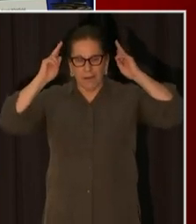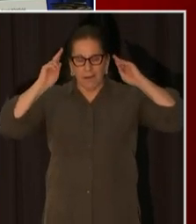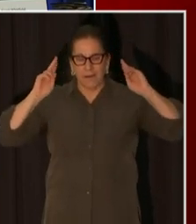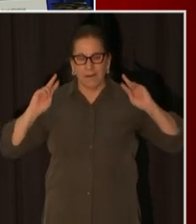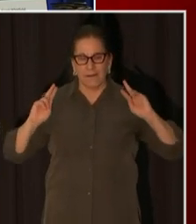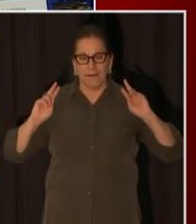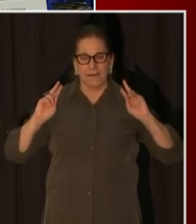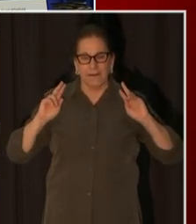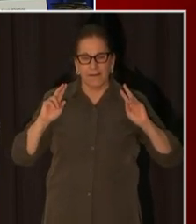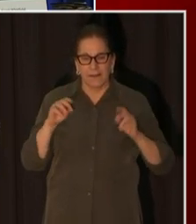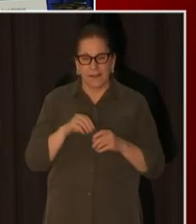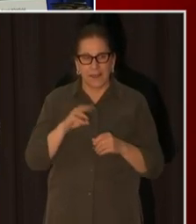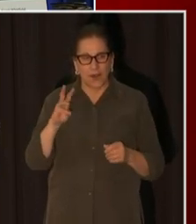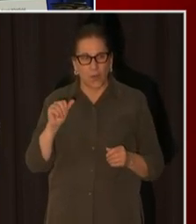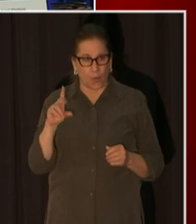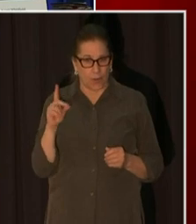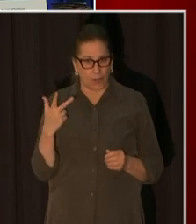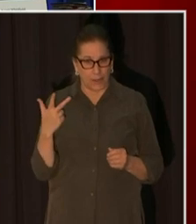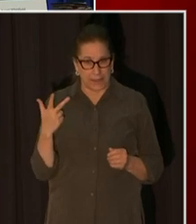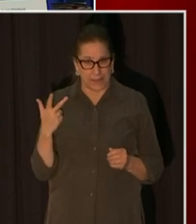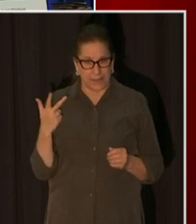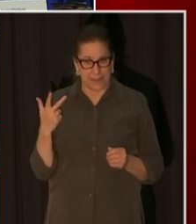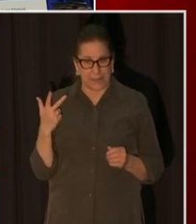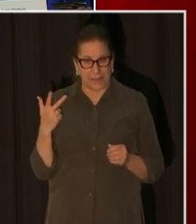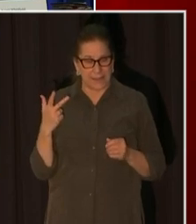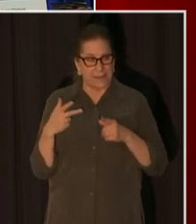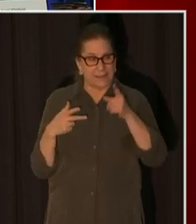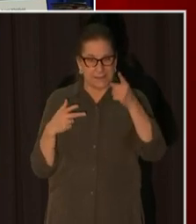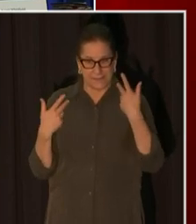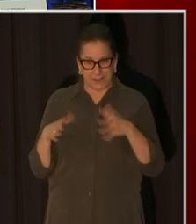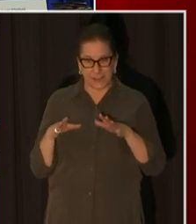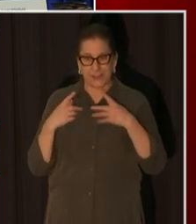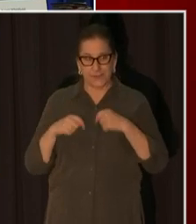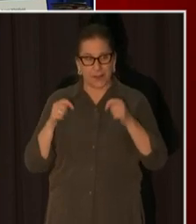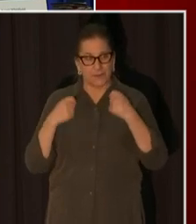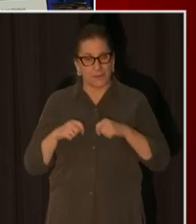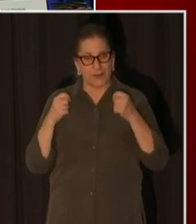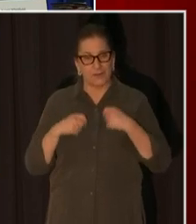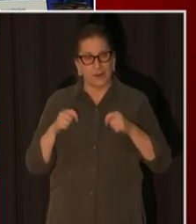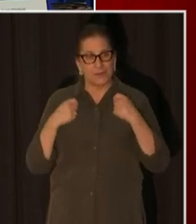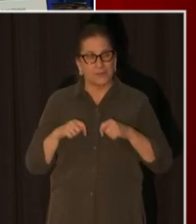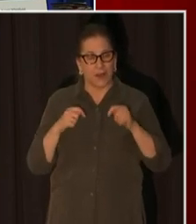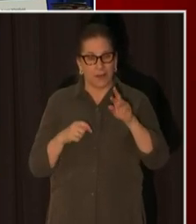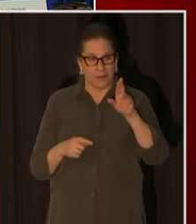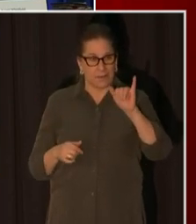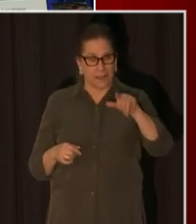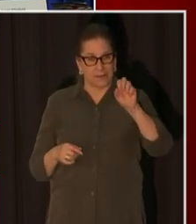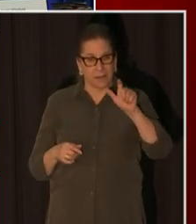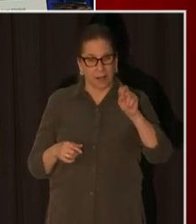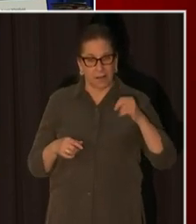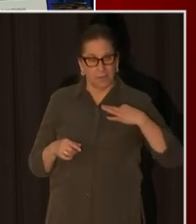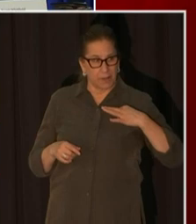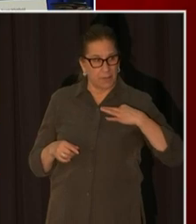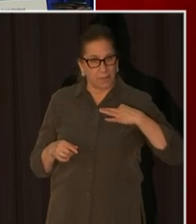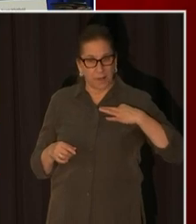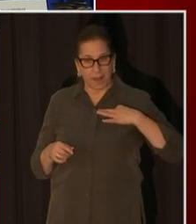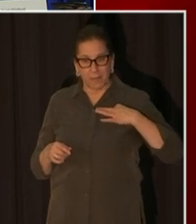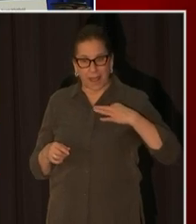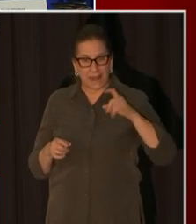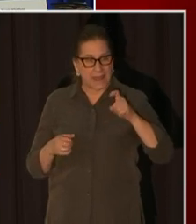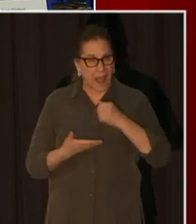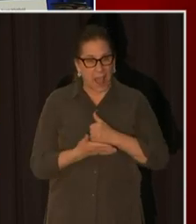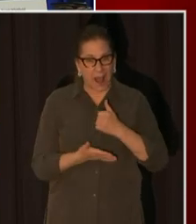Well, this isn't that directly, Deputy Mayor, but I would like to just remind people that are listening, businesses and residents,